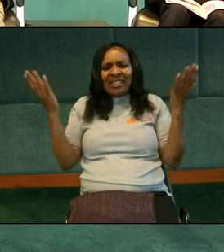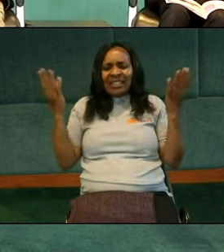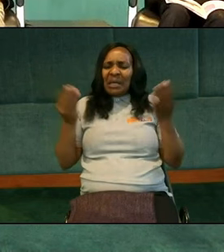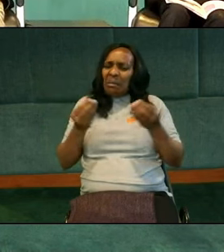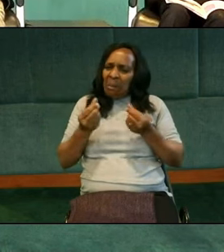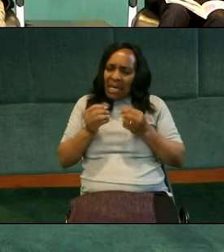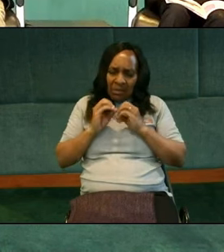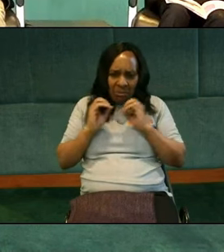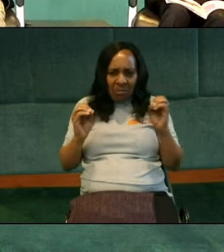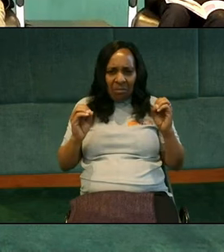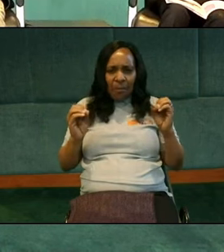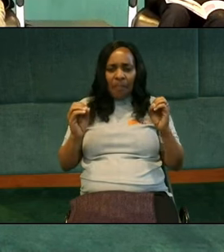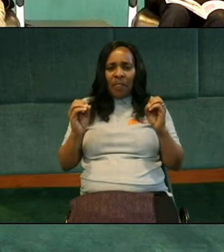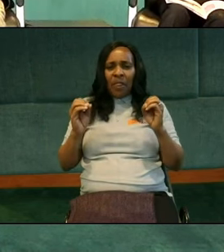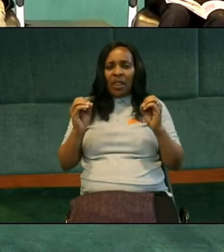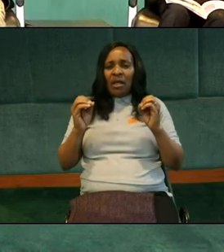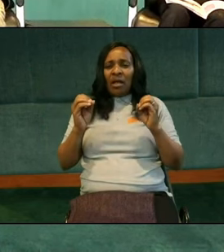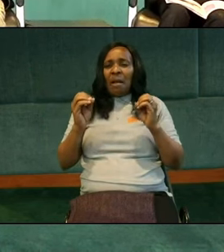wisdom,